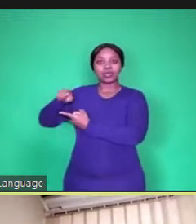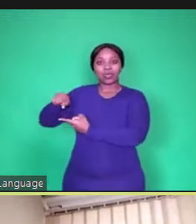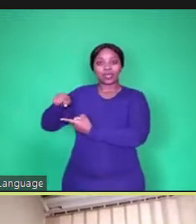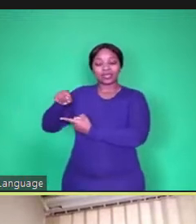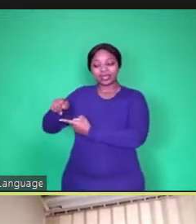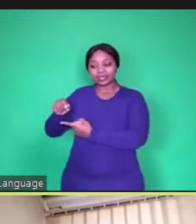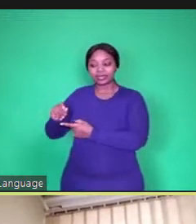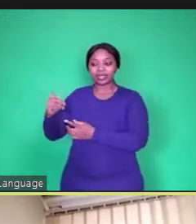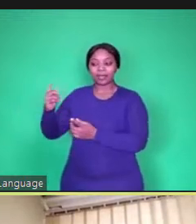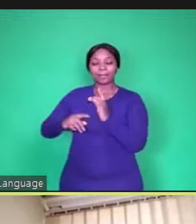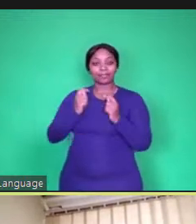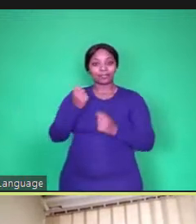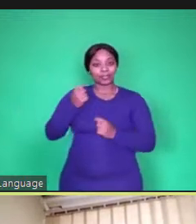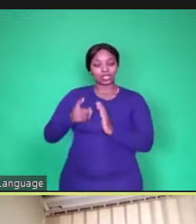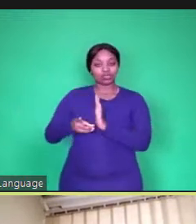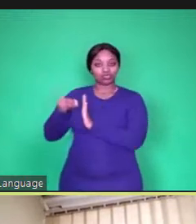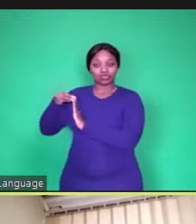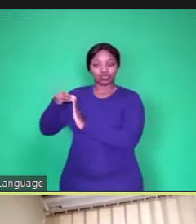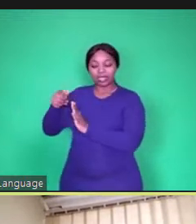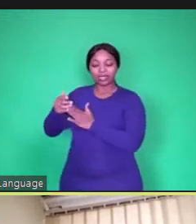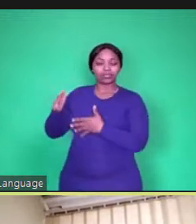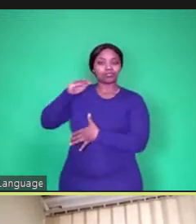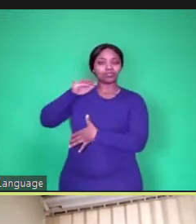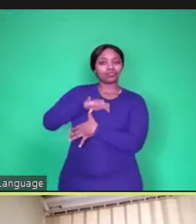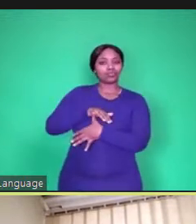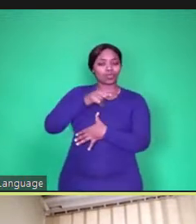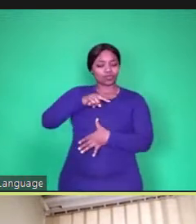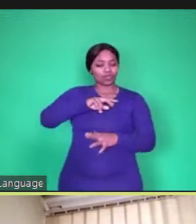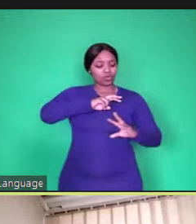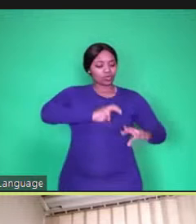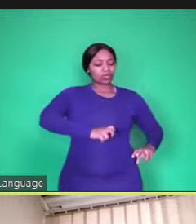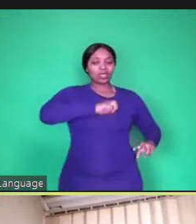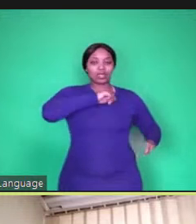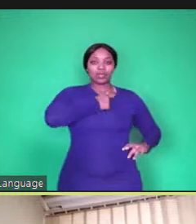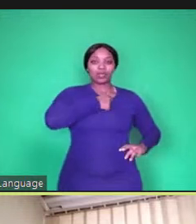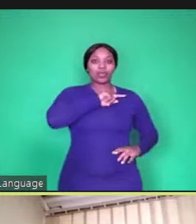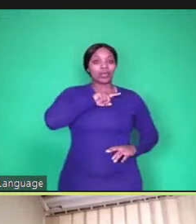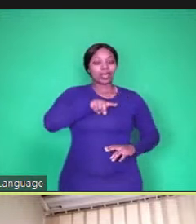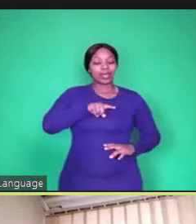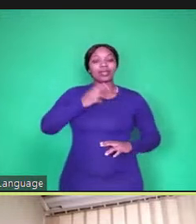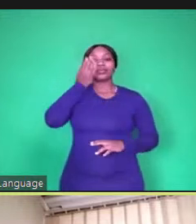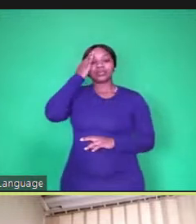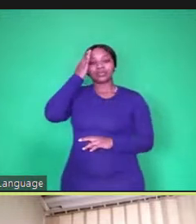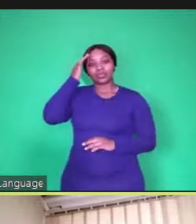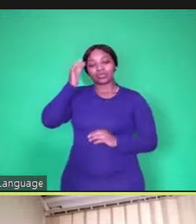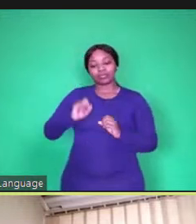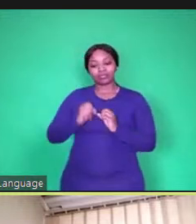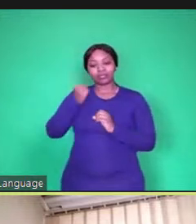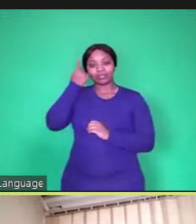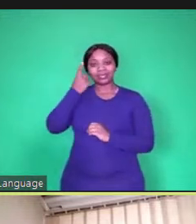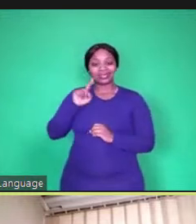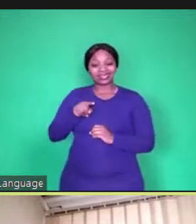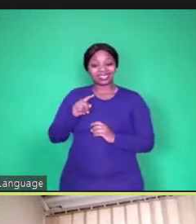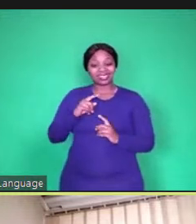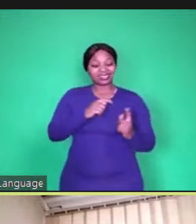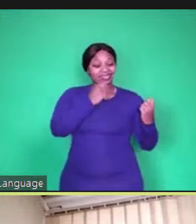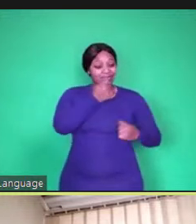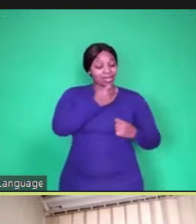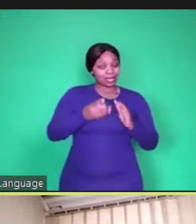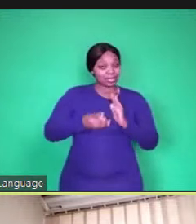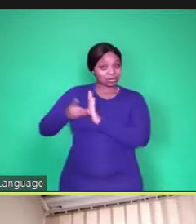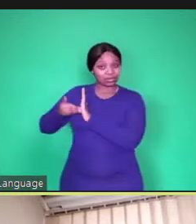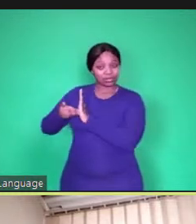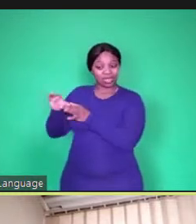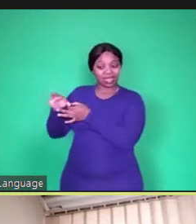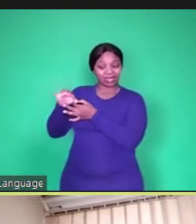in this paper. Hence, we argue that urbanization is more rooted in the industrialization project,